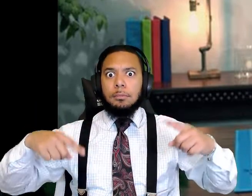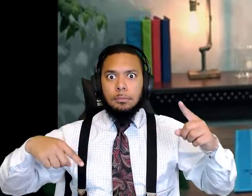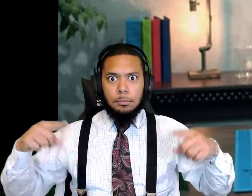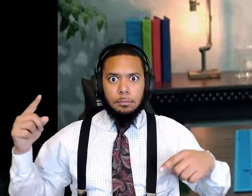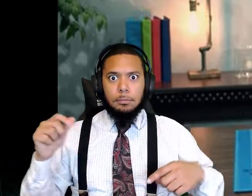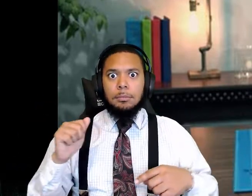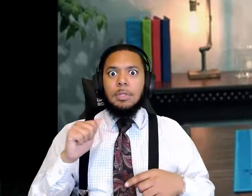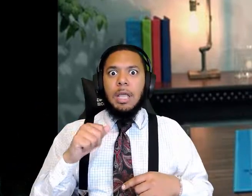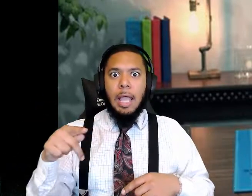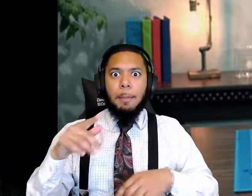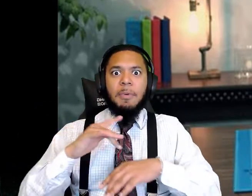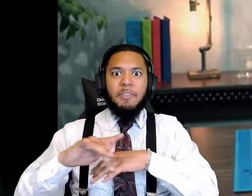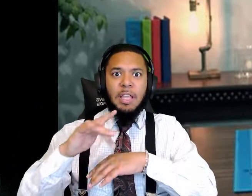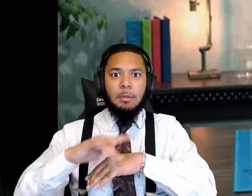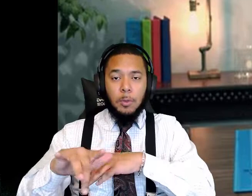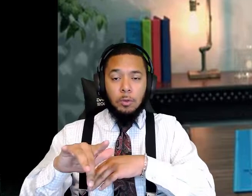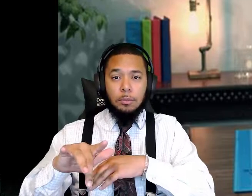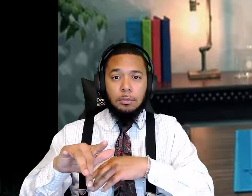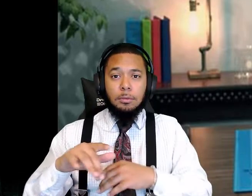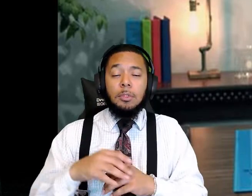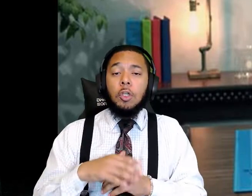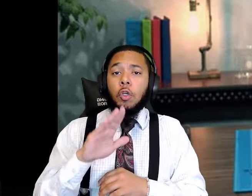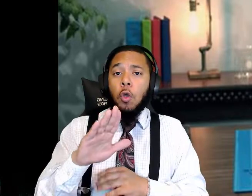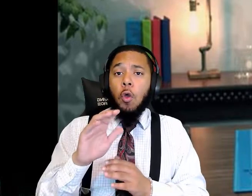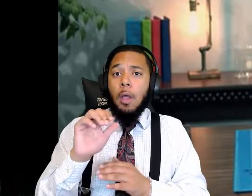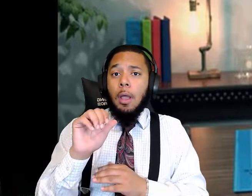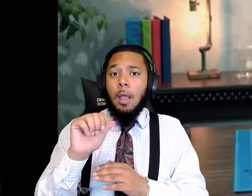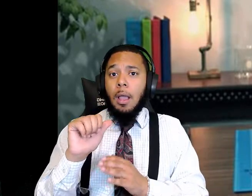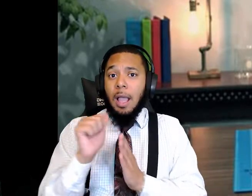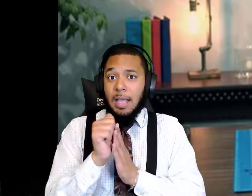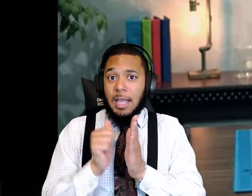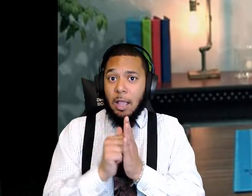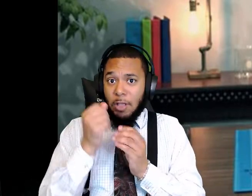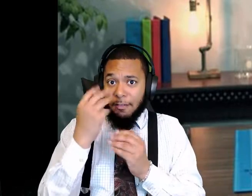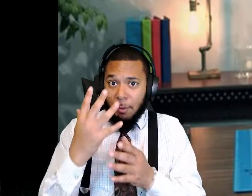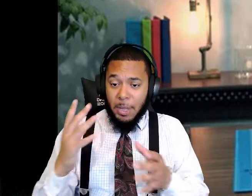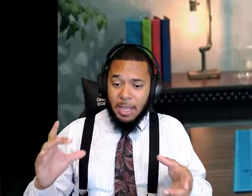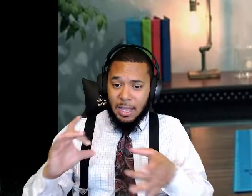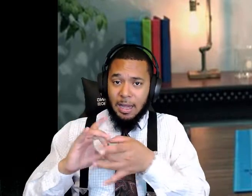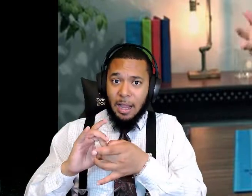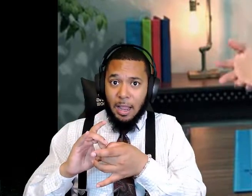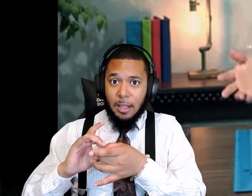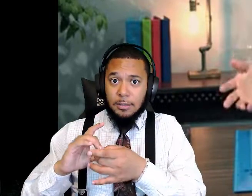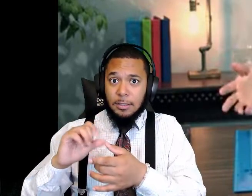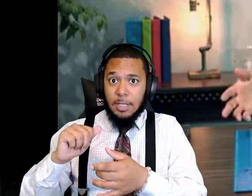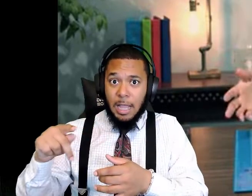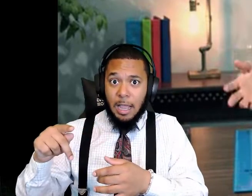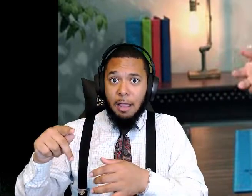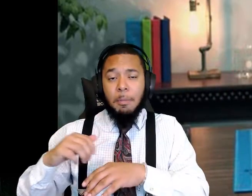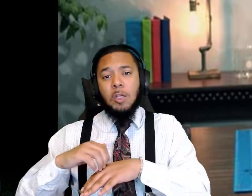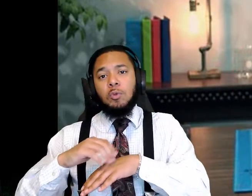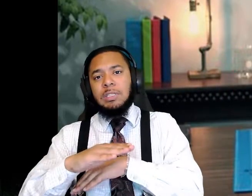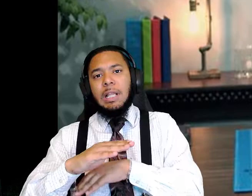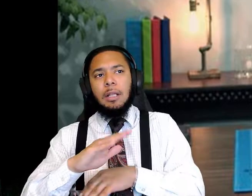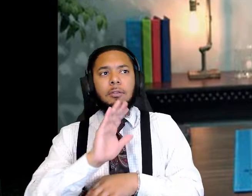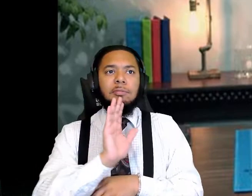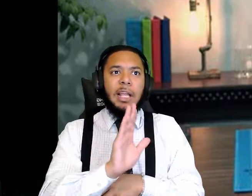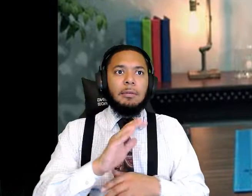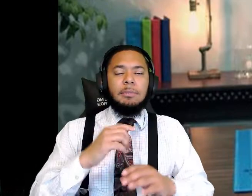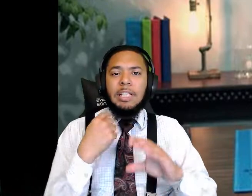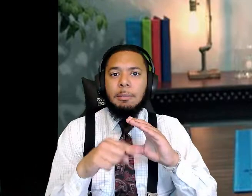facilitate payments. You connect your bank account information to the app, and then you can send it via someone's email address or phone